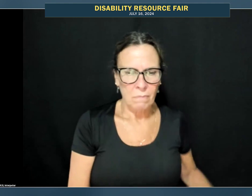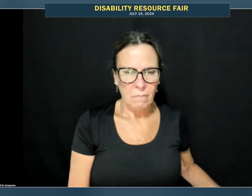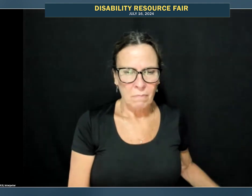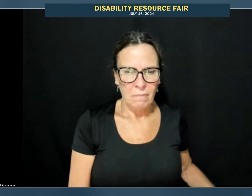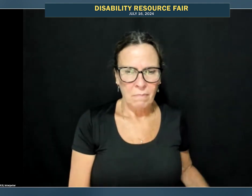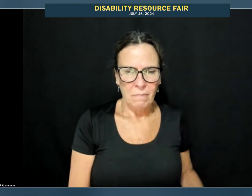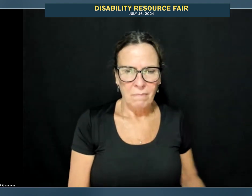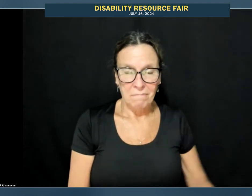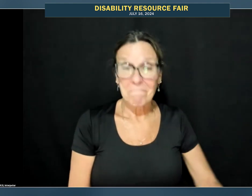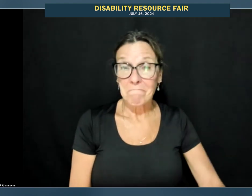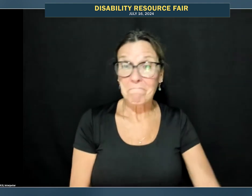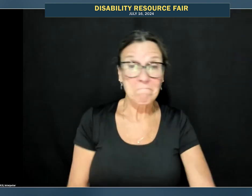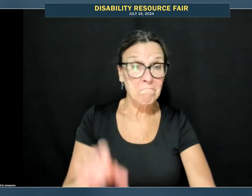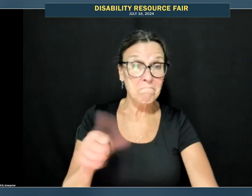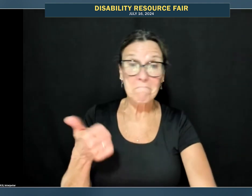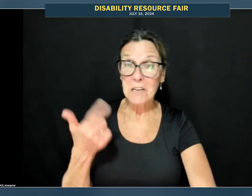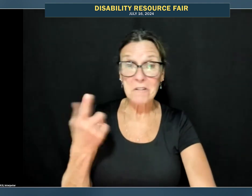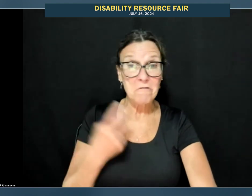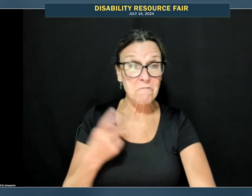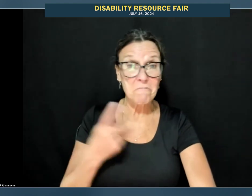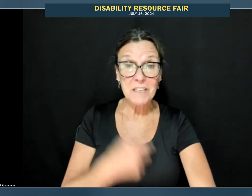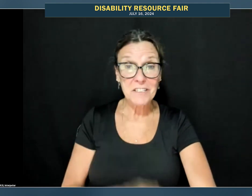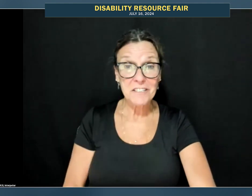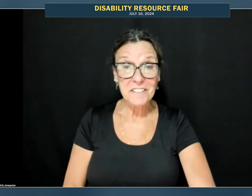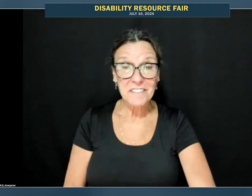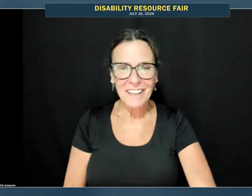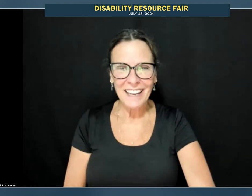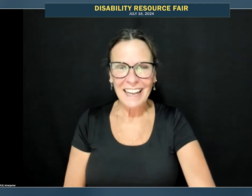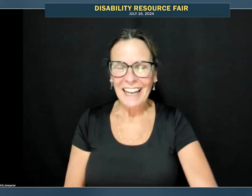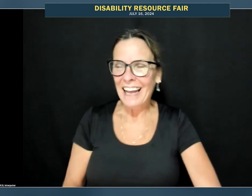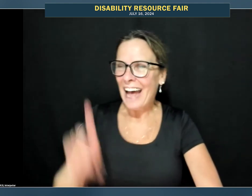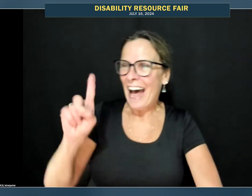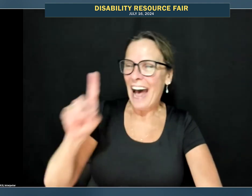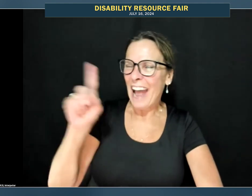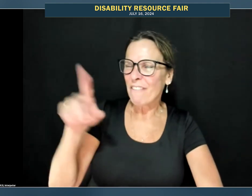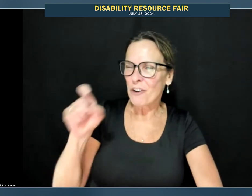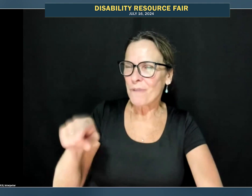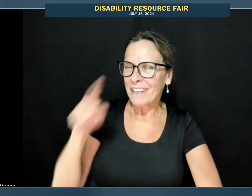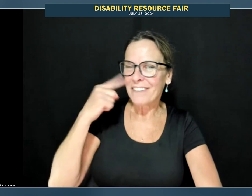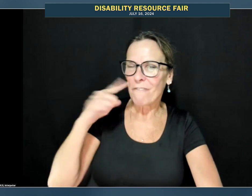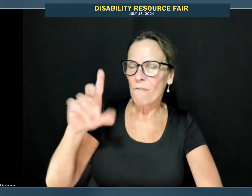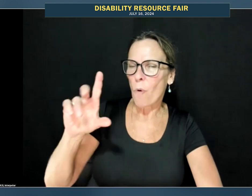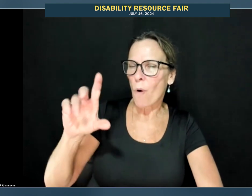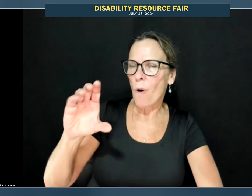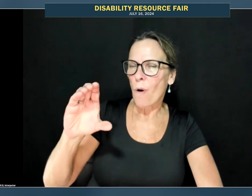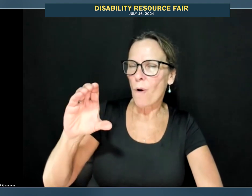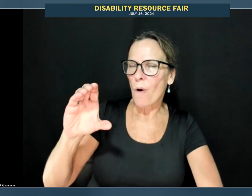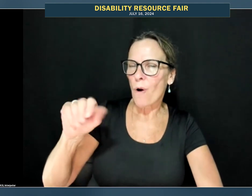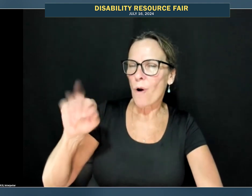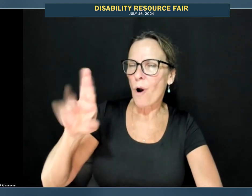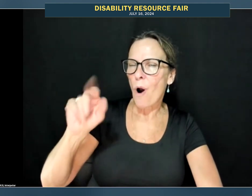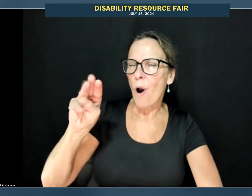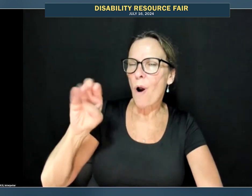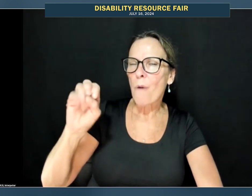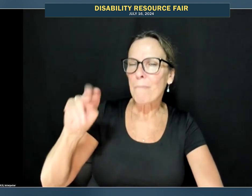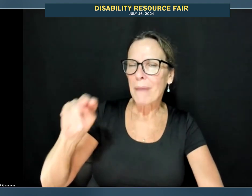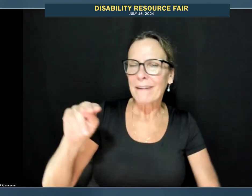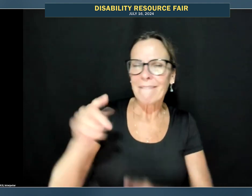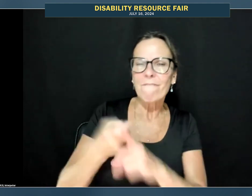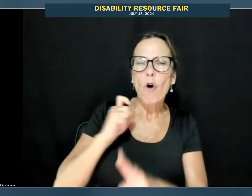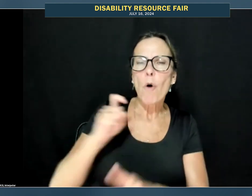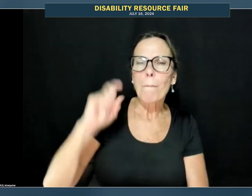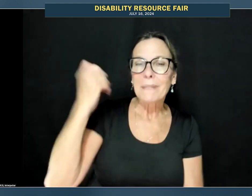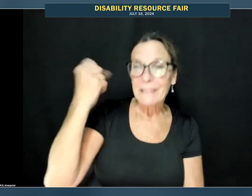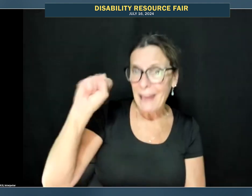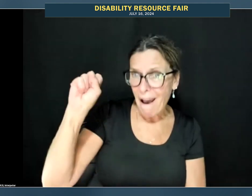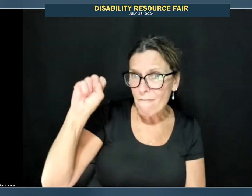Any other questions? I have a question for Carmen Rosado from Stavros, if that's